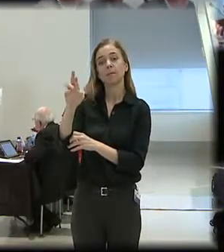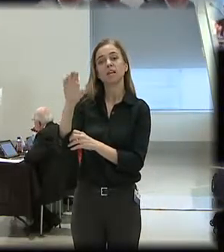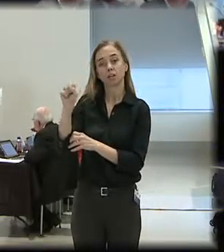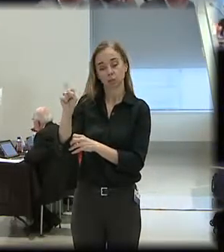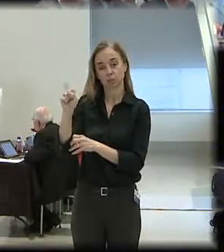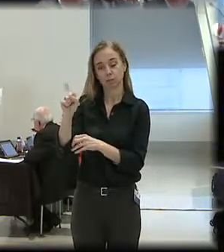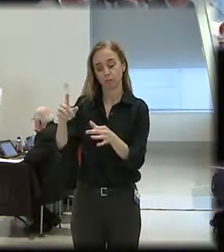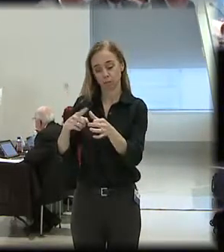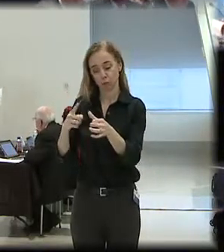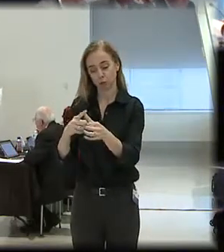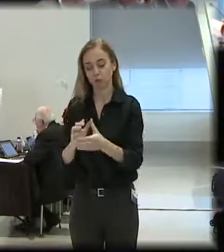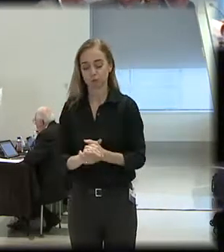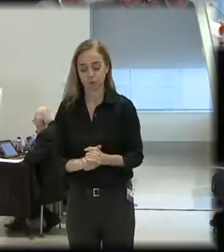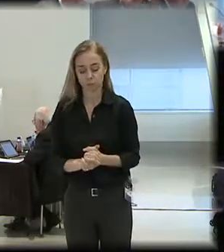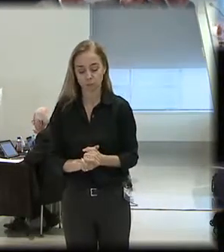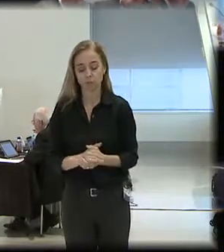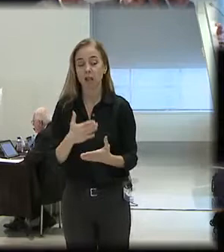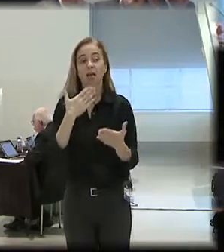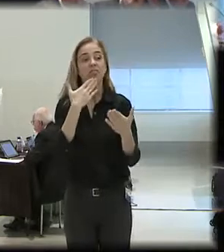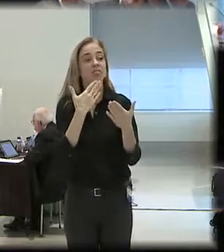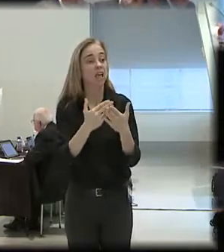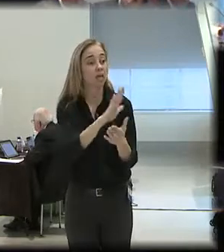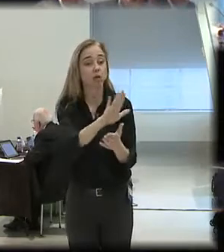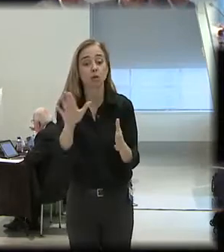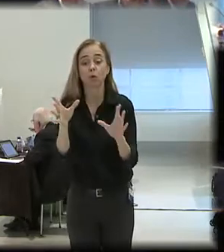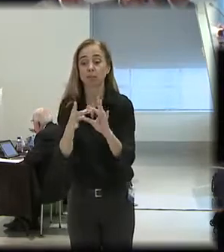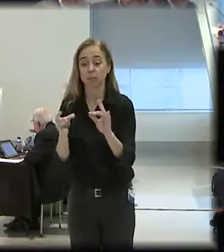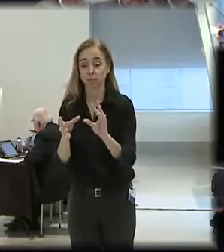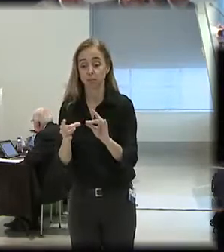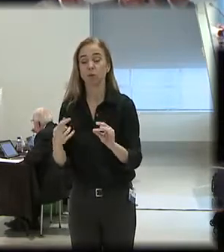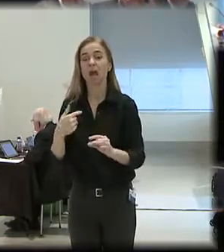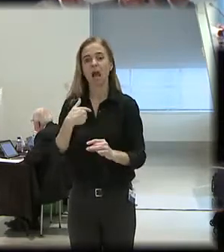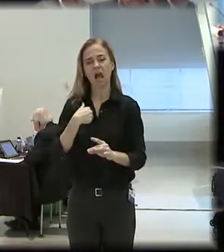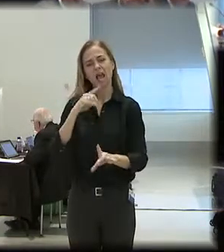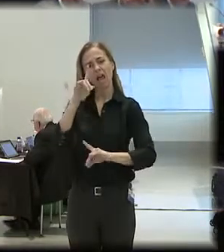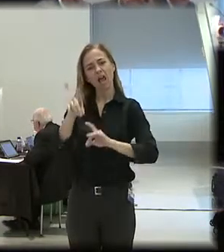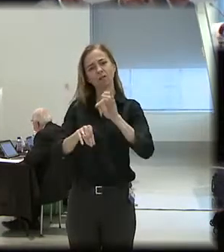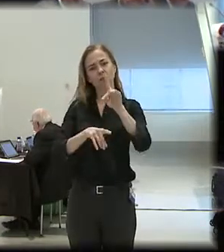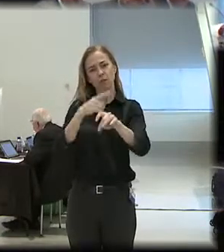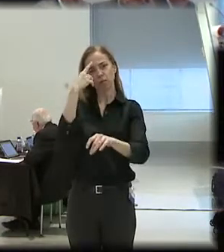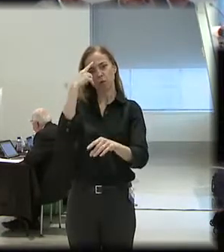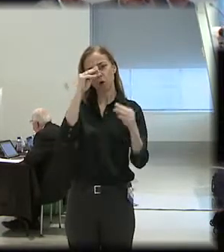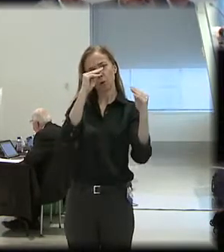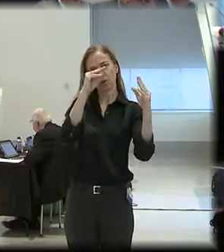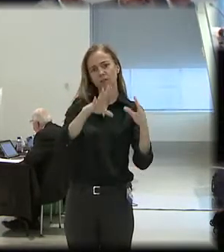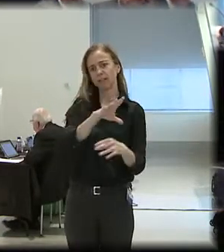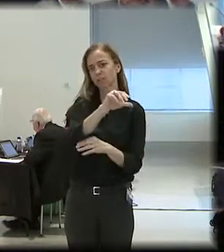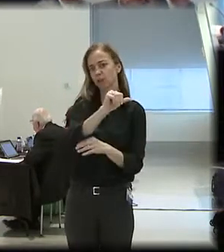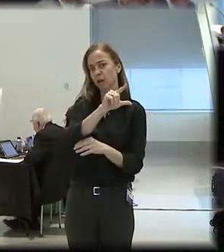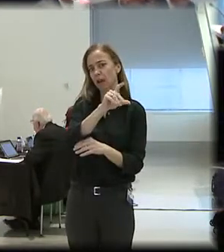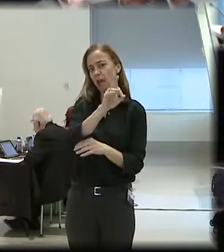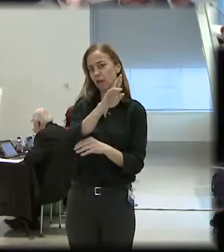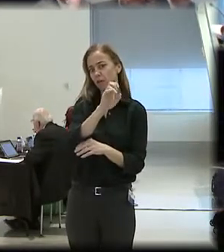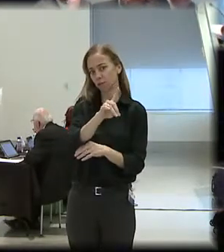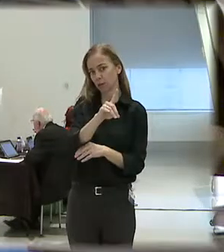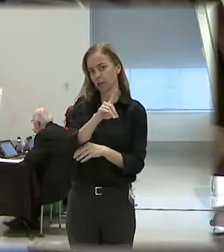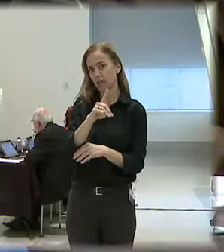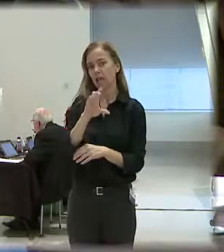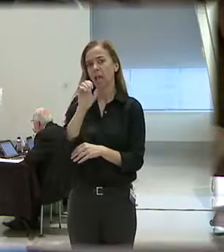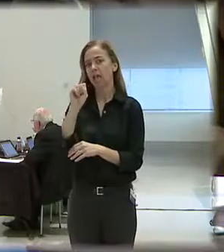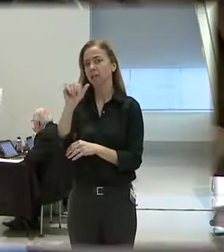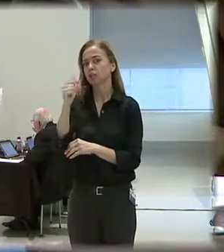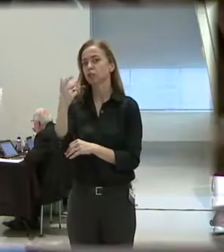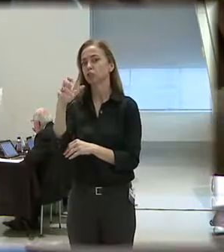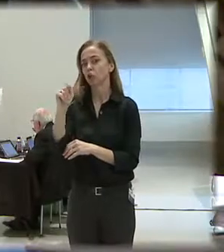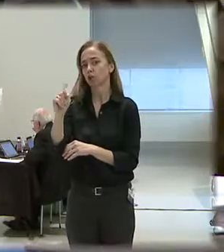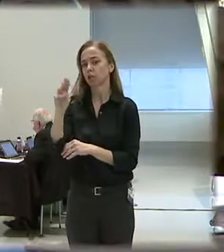and thank you so much for your testimony. I have questions for Professor Alpert and Sergeant McHale,